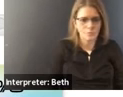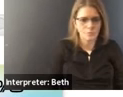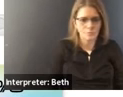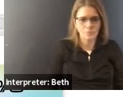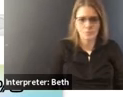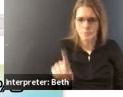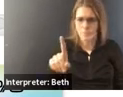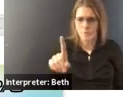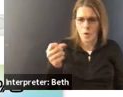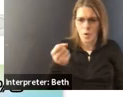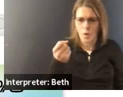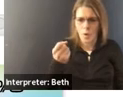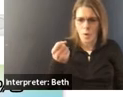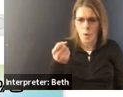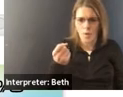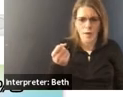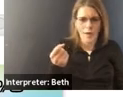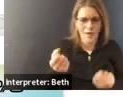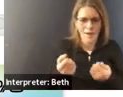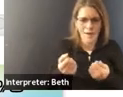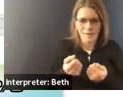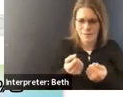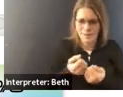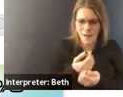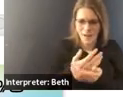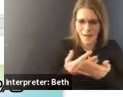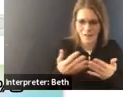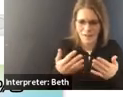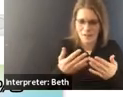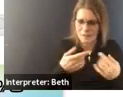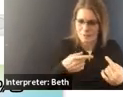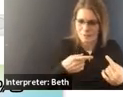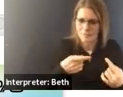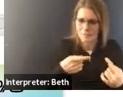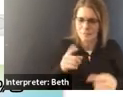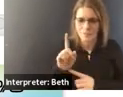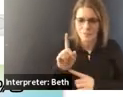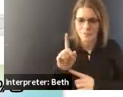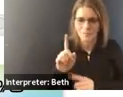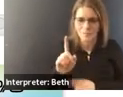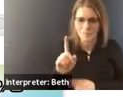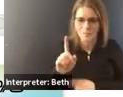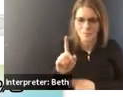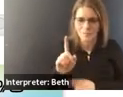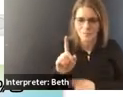Hold on, everything's fighting me on there for 1 second. Okay.